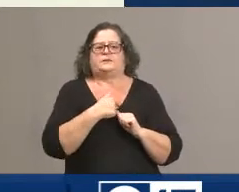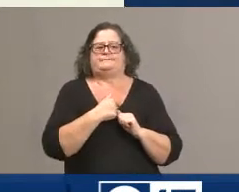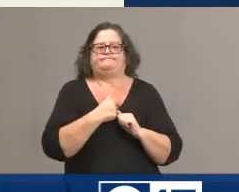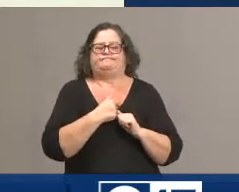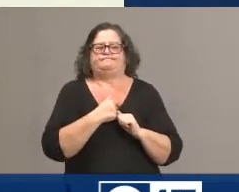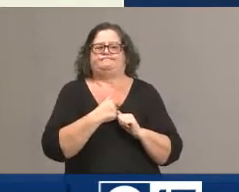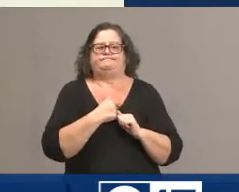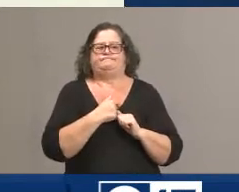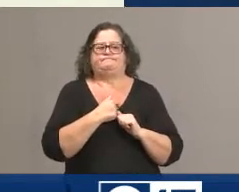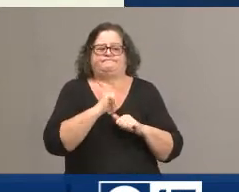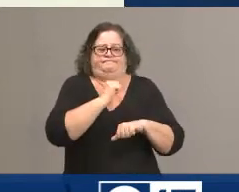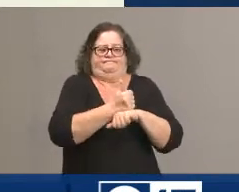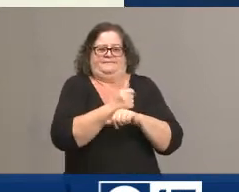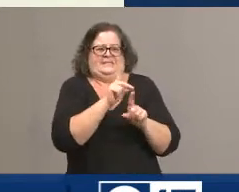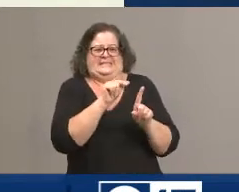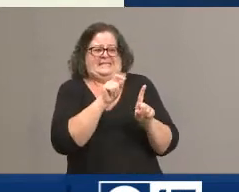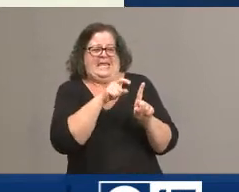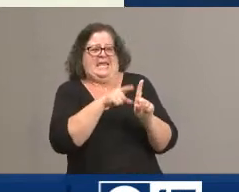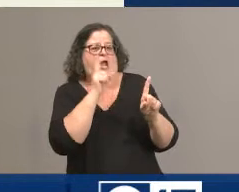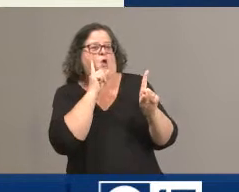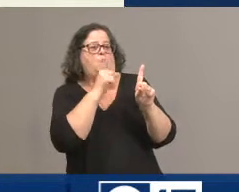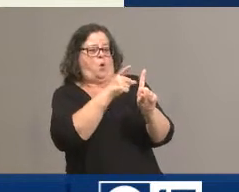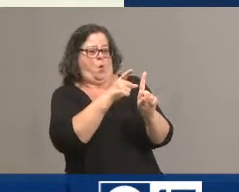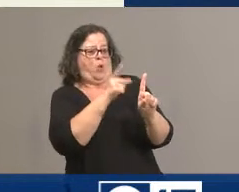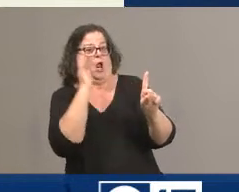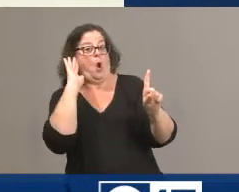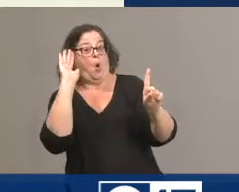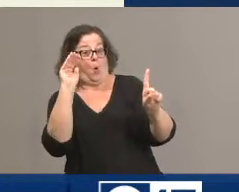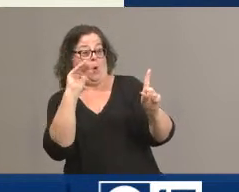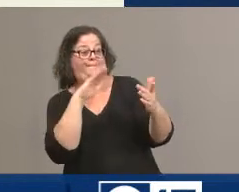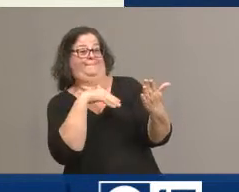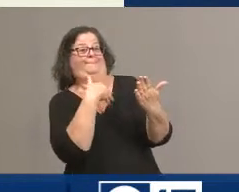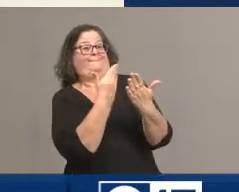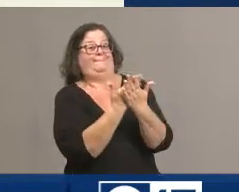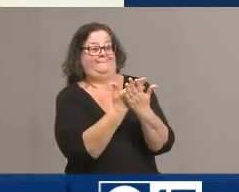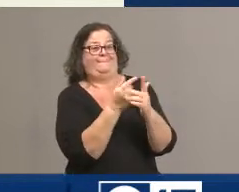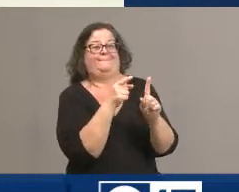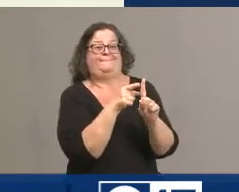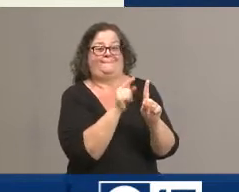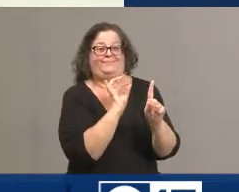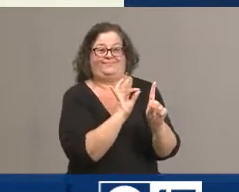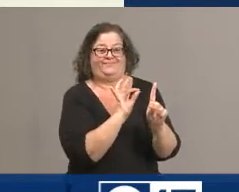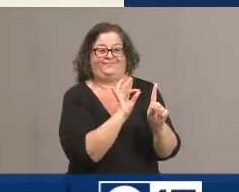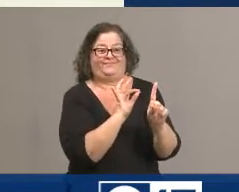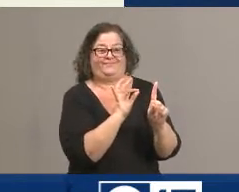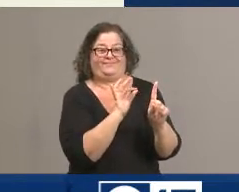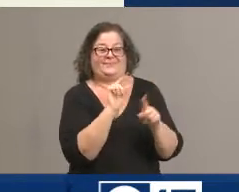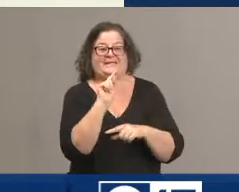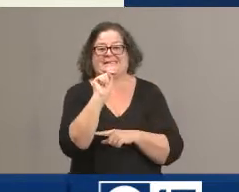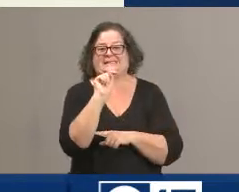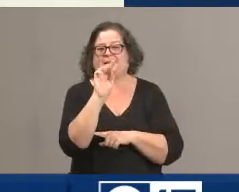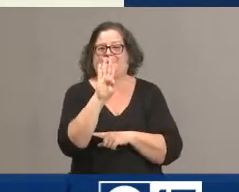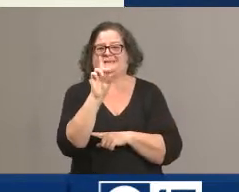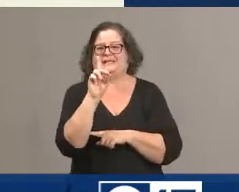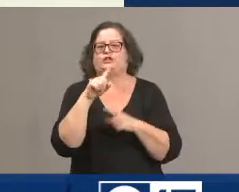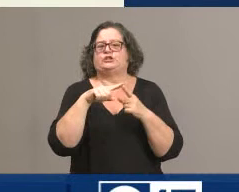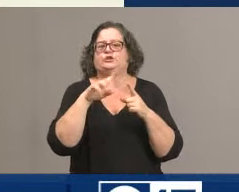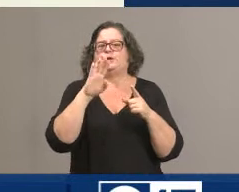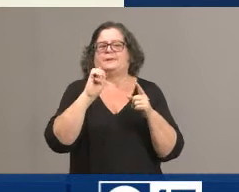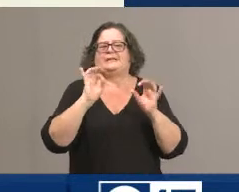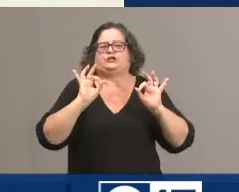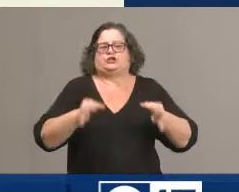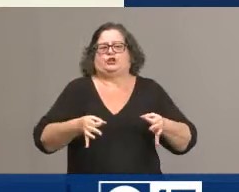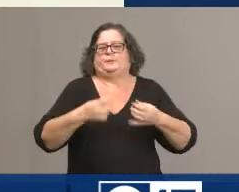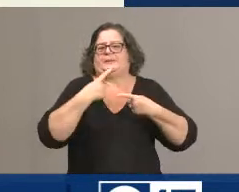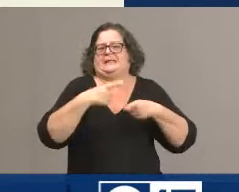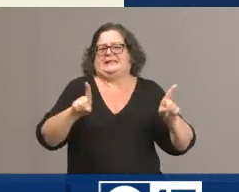TBD. More to follow. I don't really know what more to say beyond that. Right. I just get schools in the routine, okay, of saying, okay,